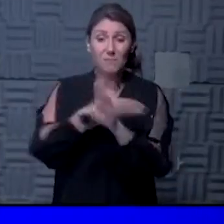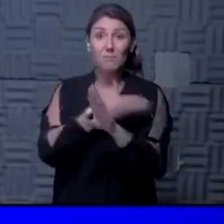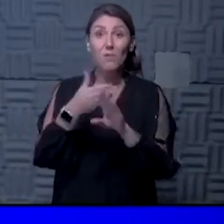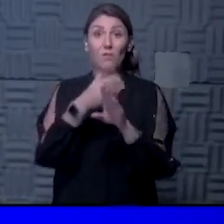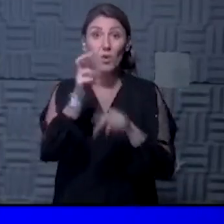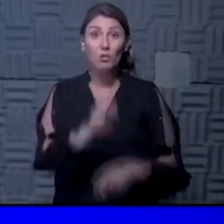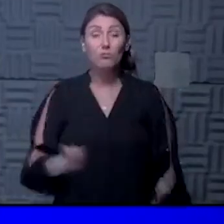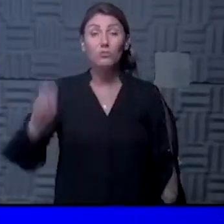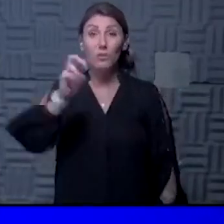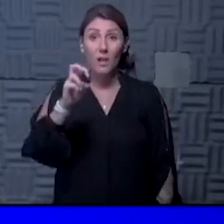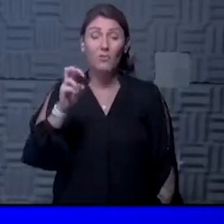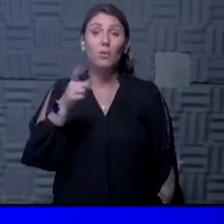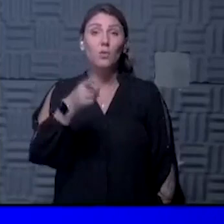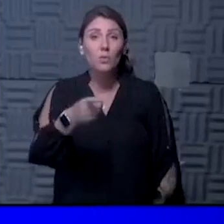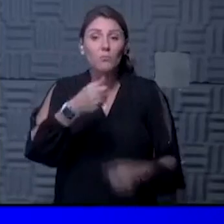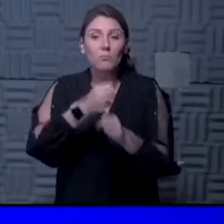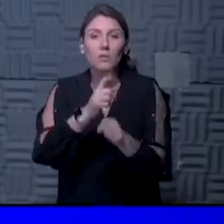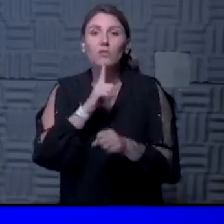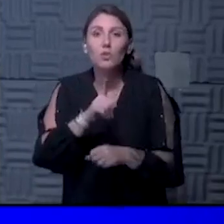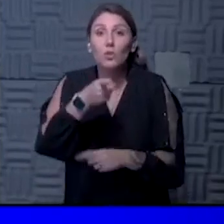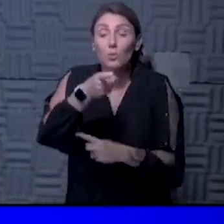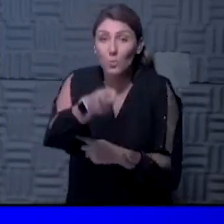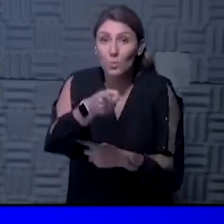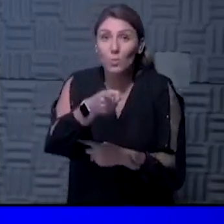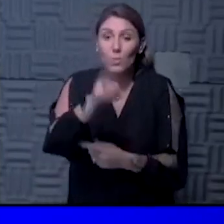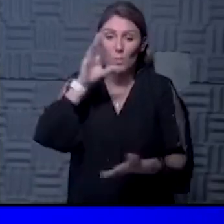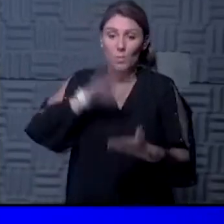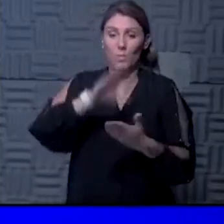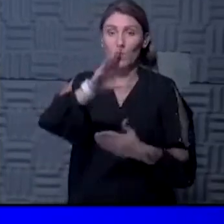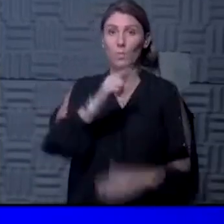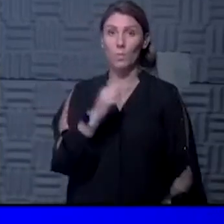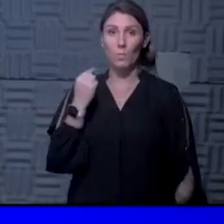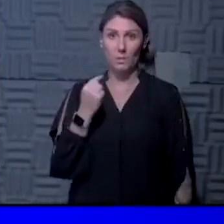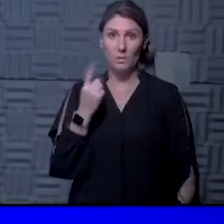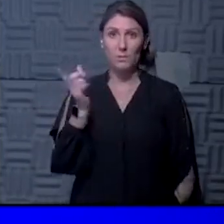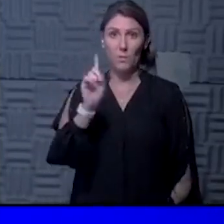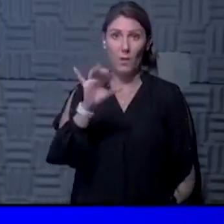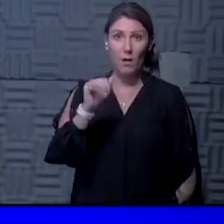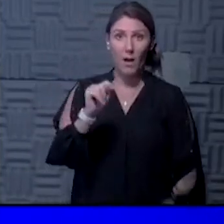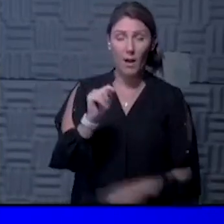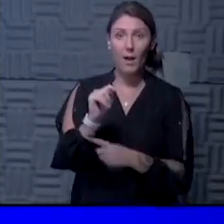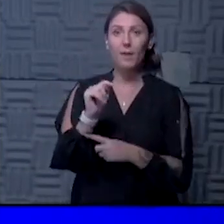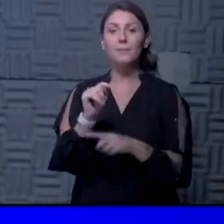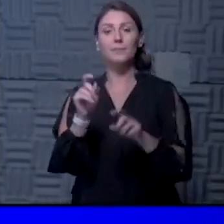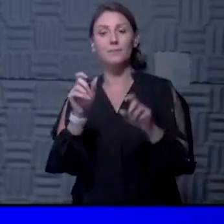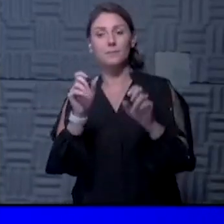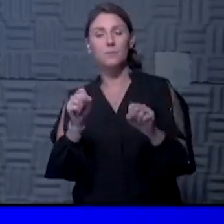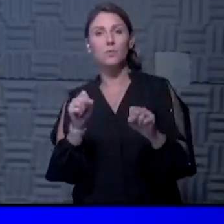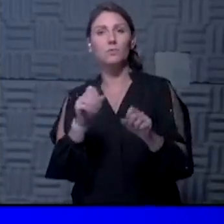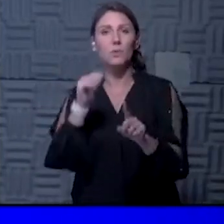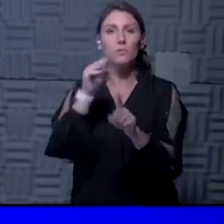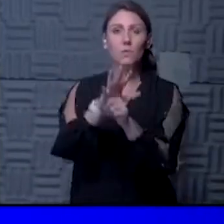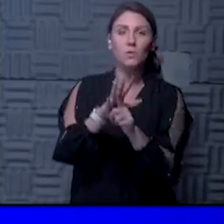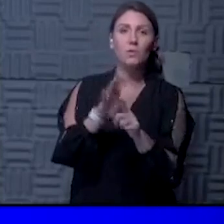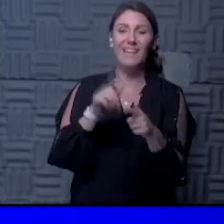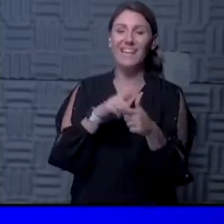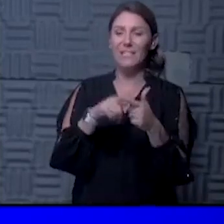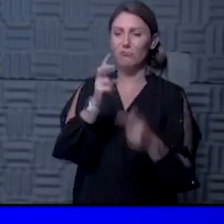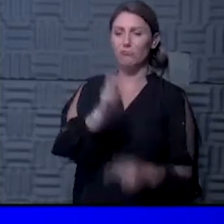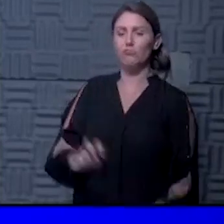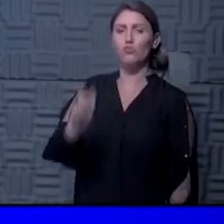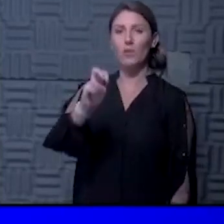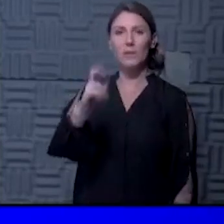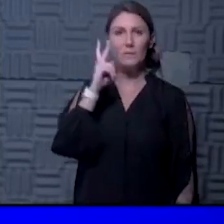travel so that you are making sure you reduce your risk where you're at as much as possible for exposure, and then you can travel